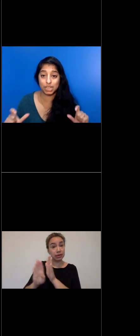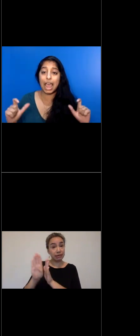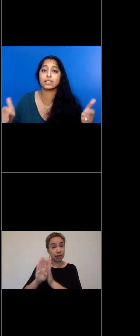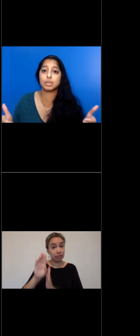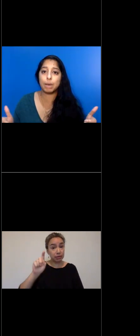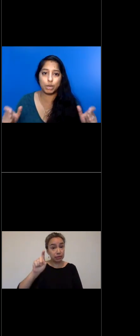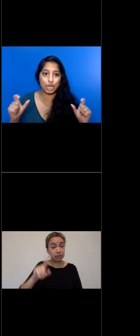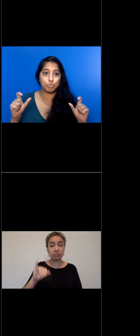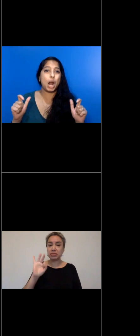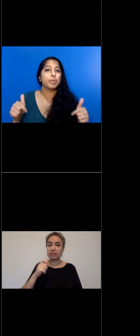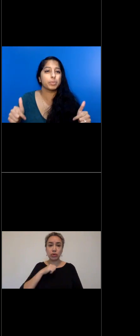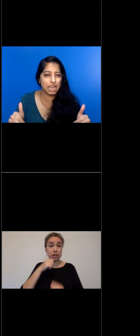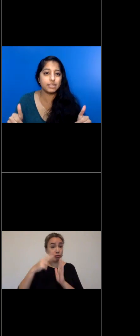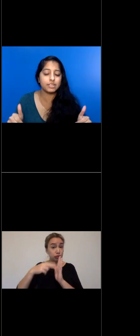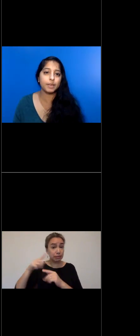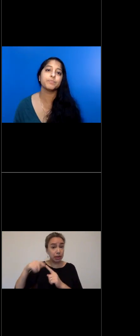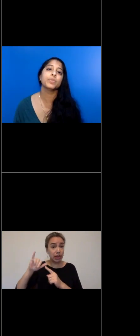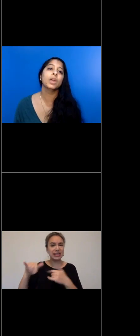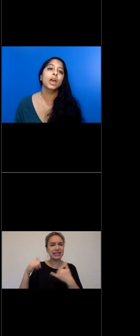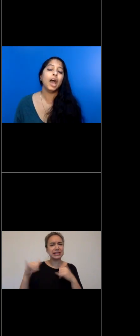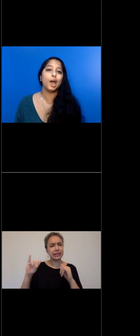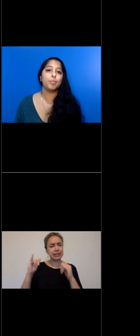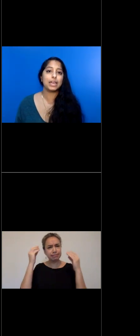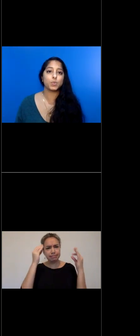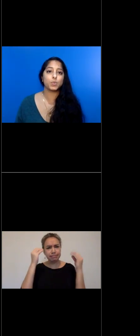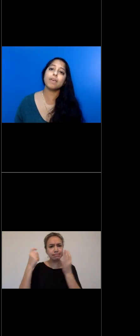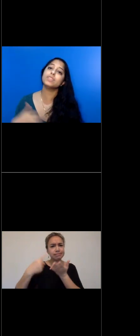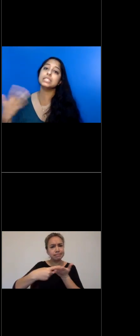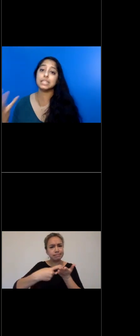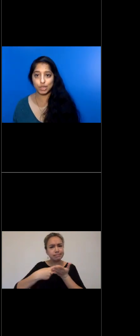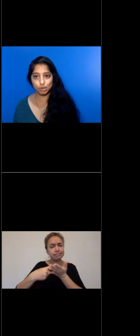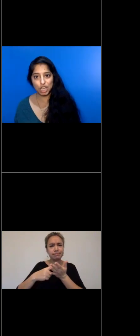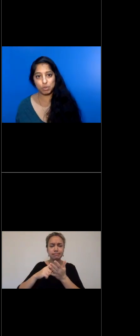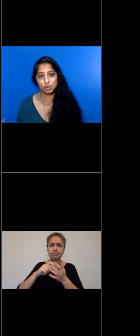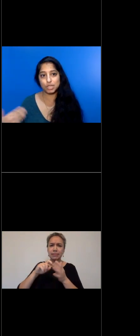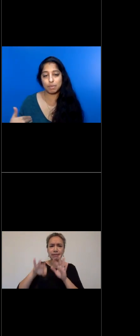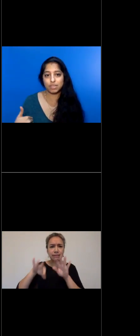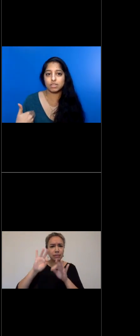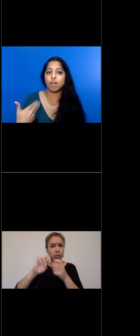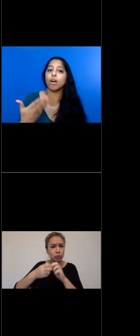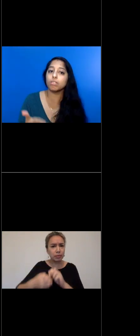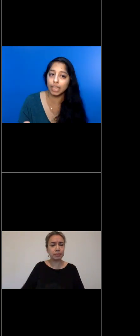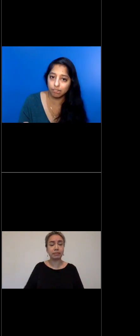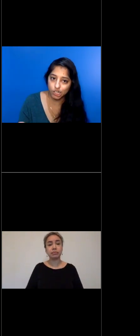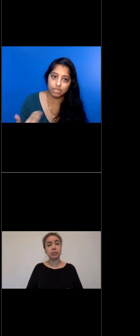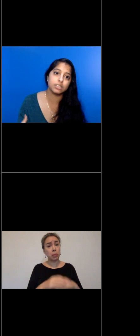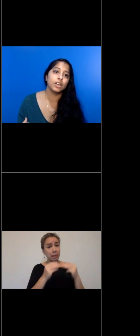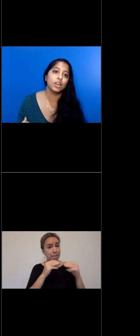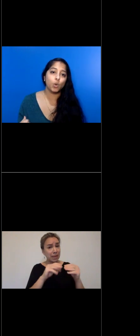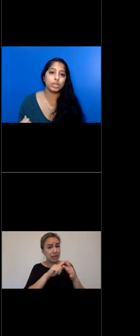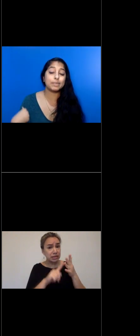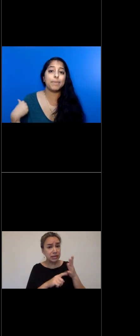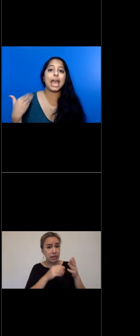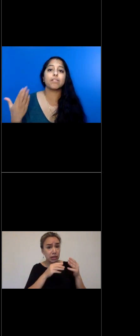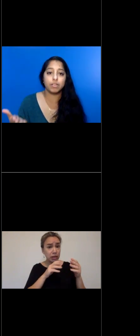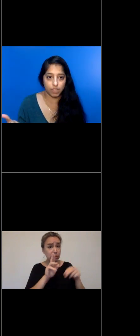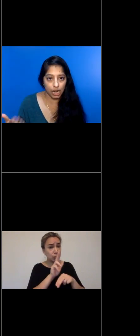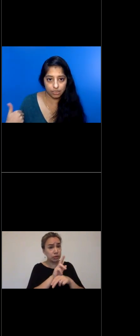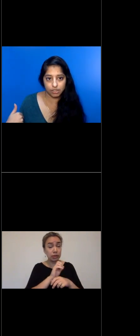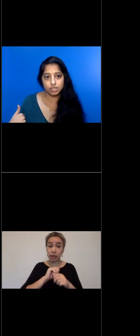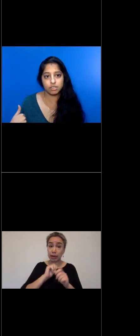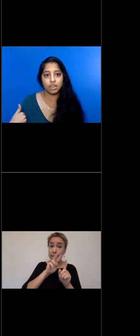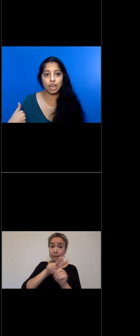about that, we can ask about it and problematize that. Ask what methods do they use? Can we use these methods in all languages? What's the